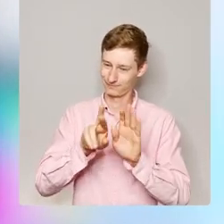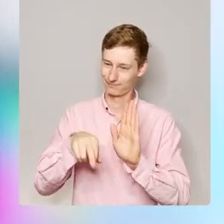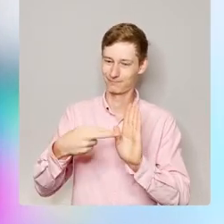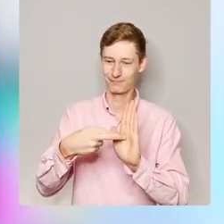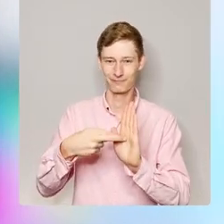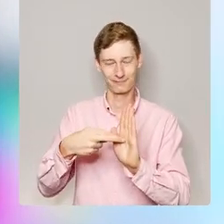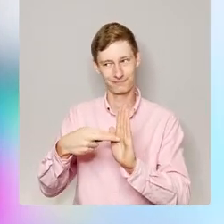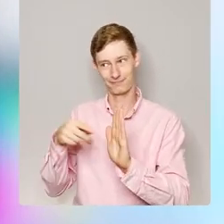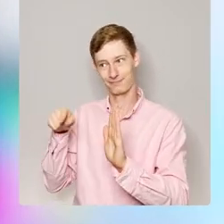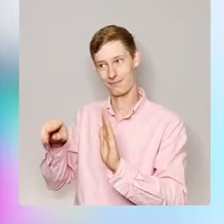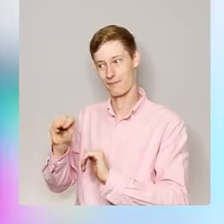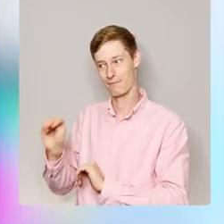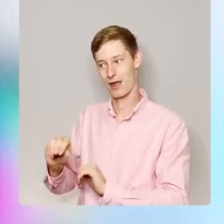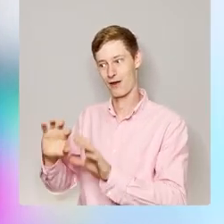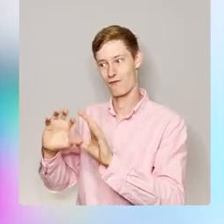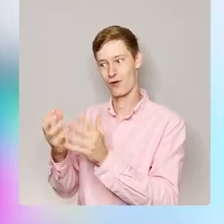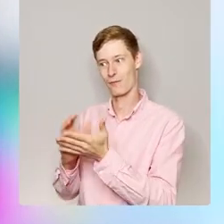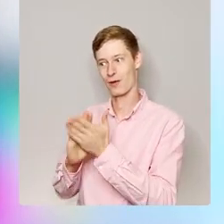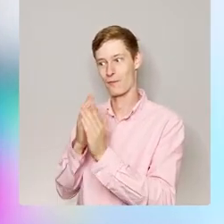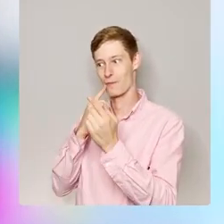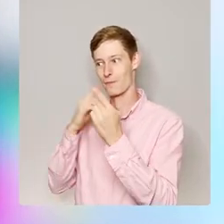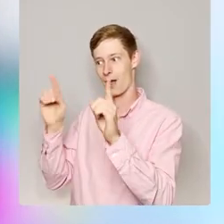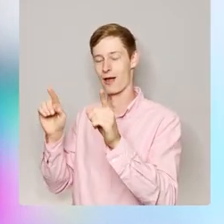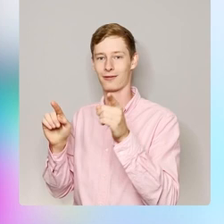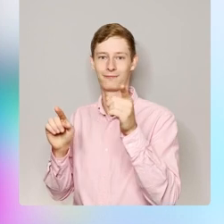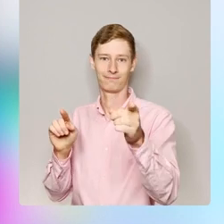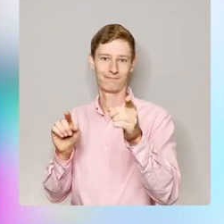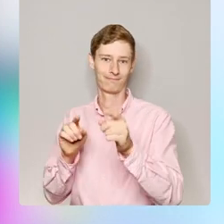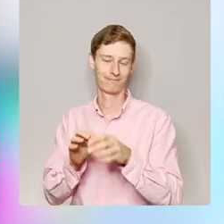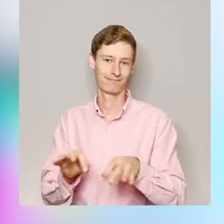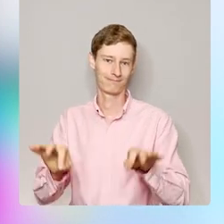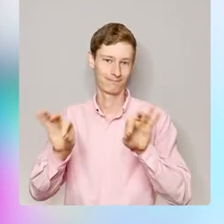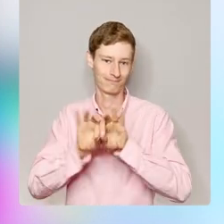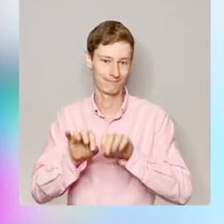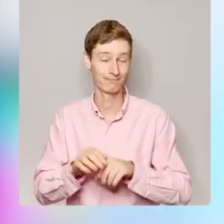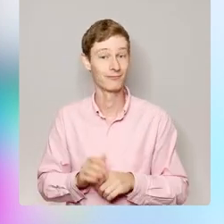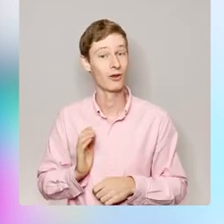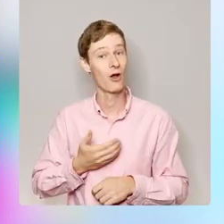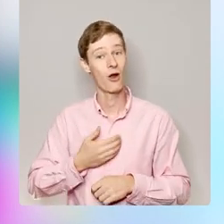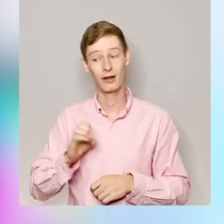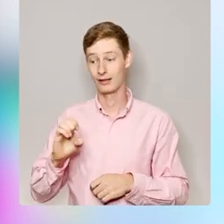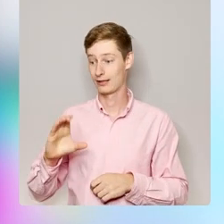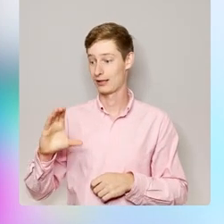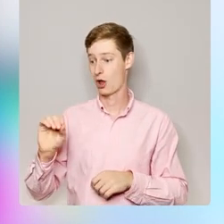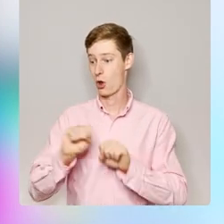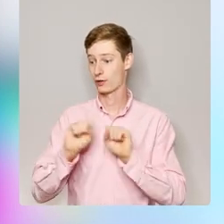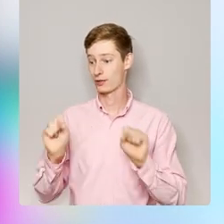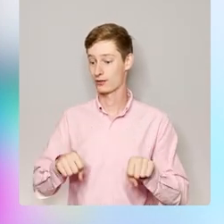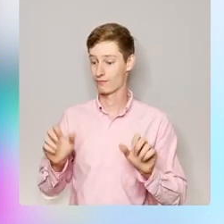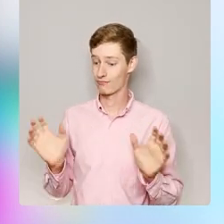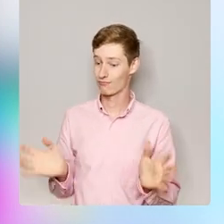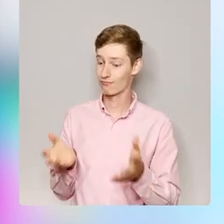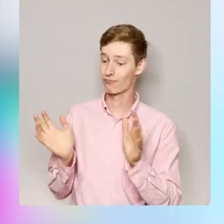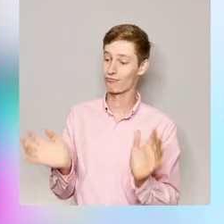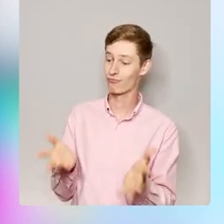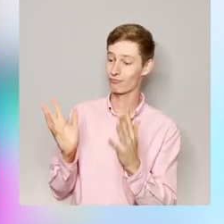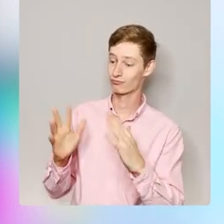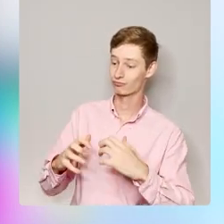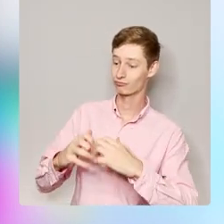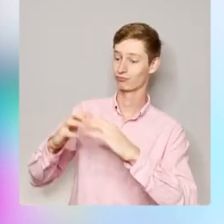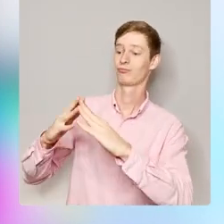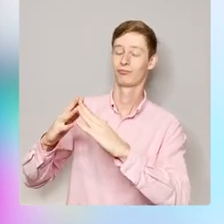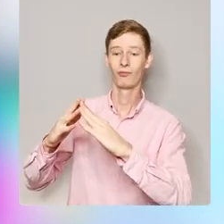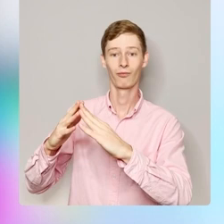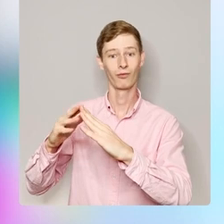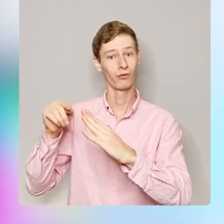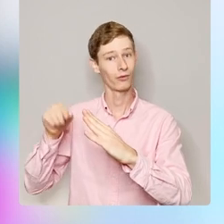the metaverse. The products and technology we're building, the ecosystem that we've nurtured, these are all